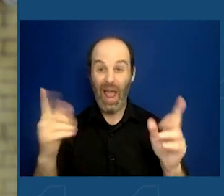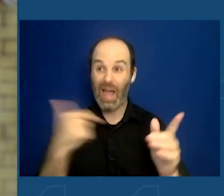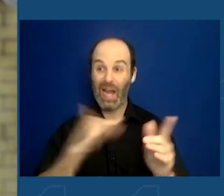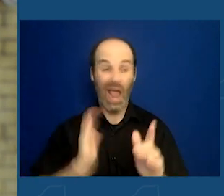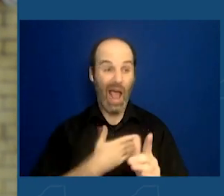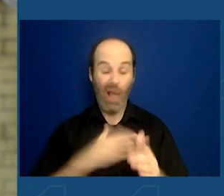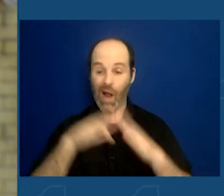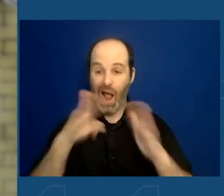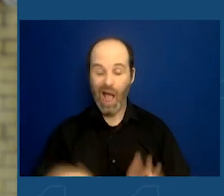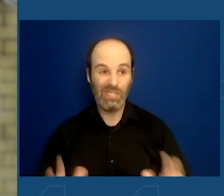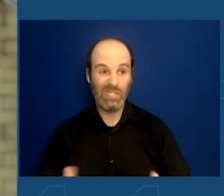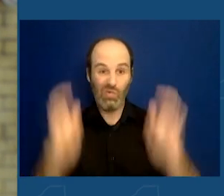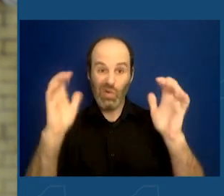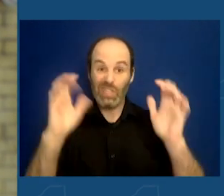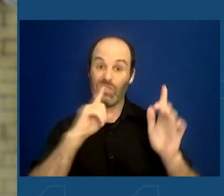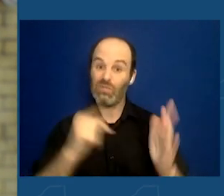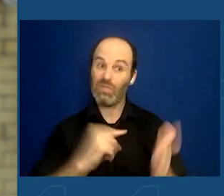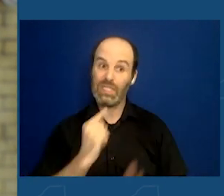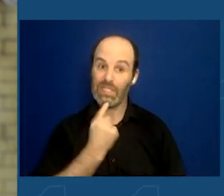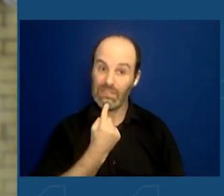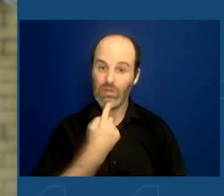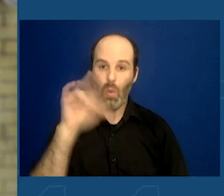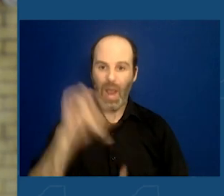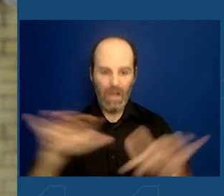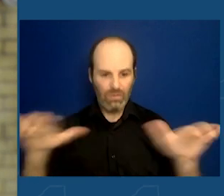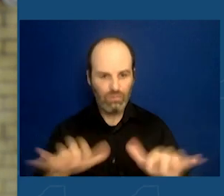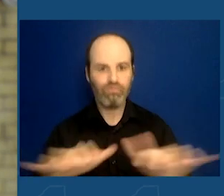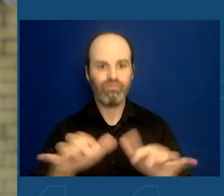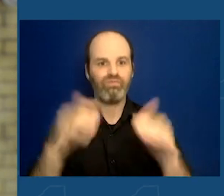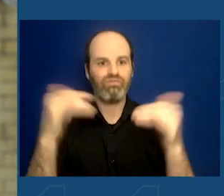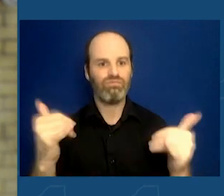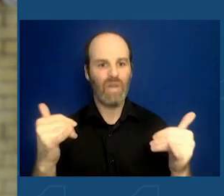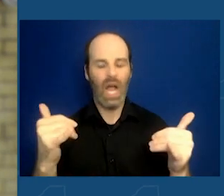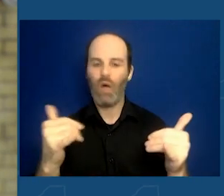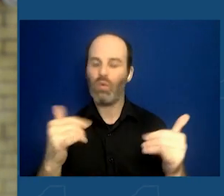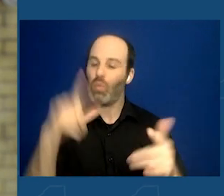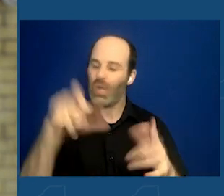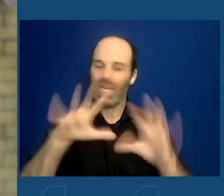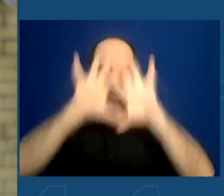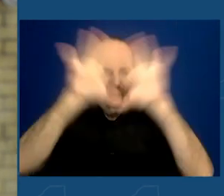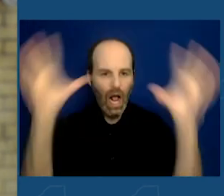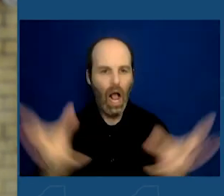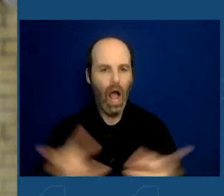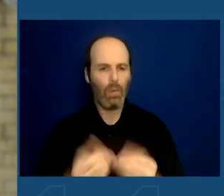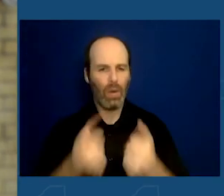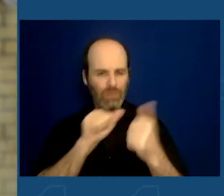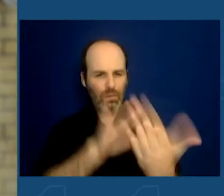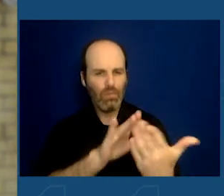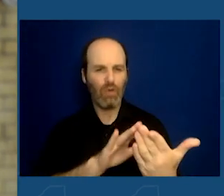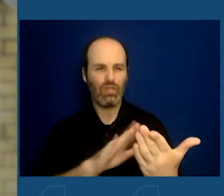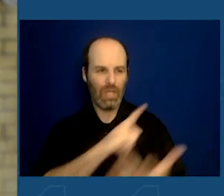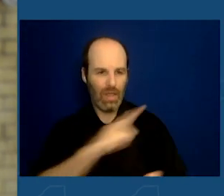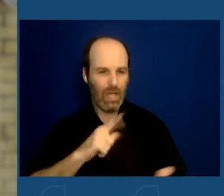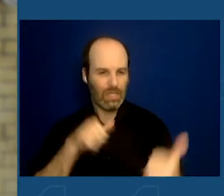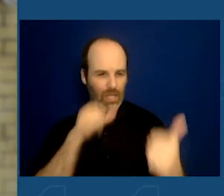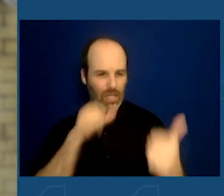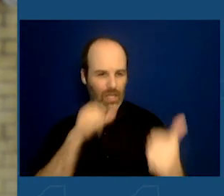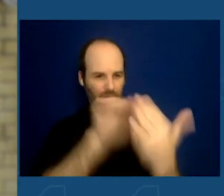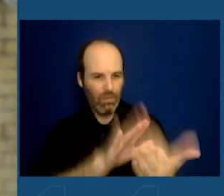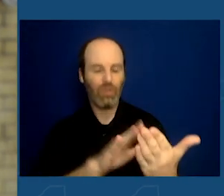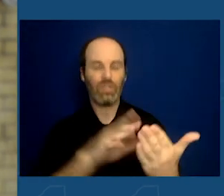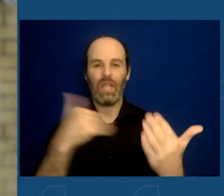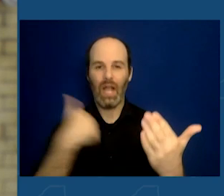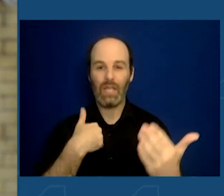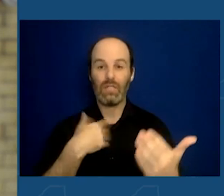dire, we have to take urgent action. We do need a comprehensive approach, a legislative approach that has real